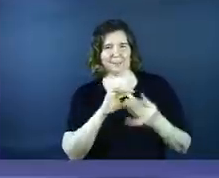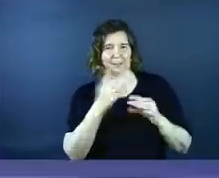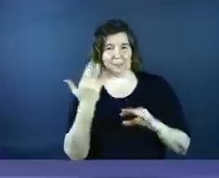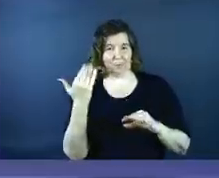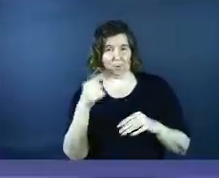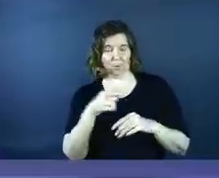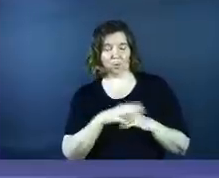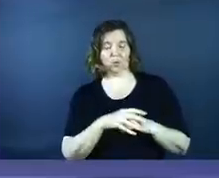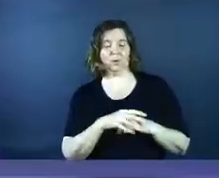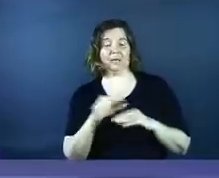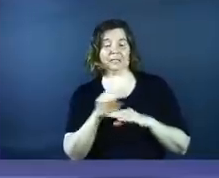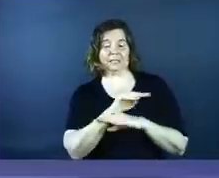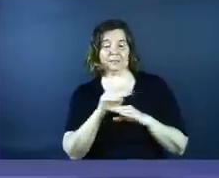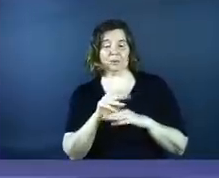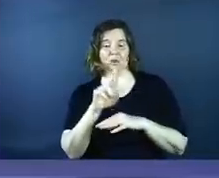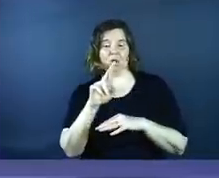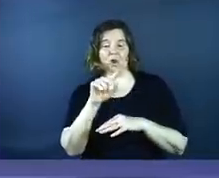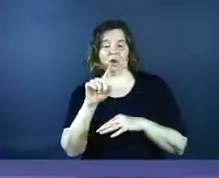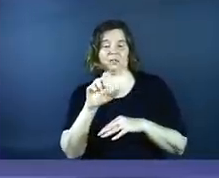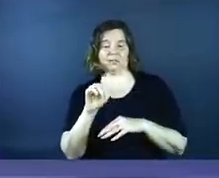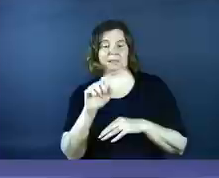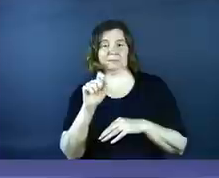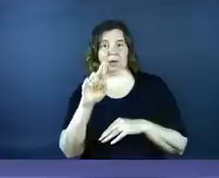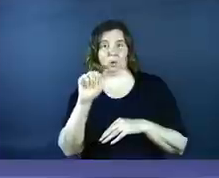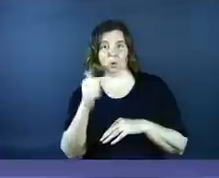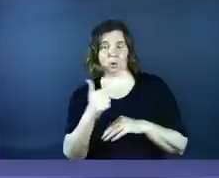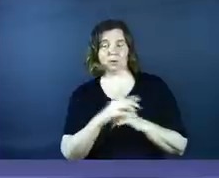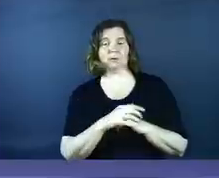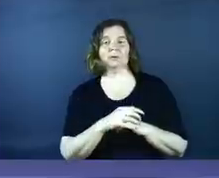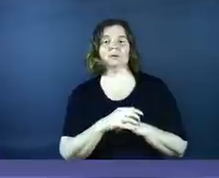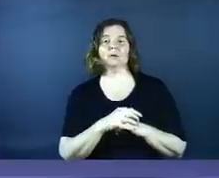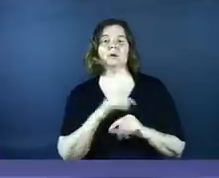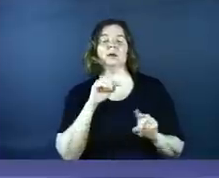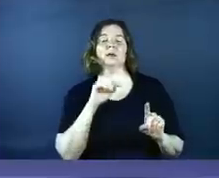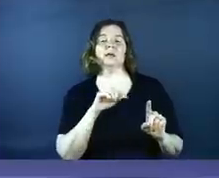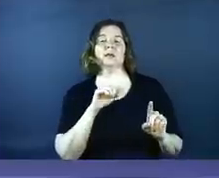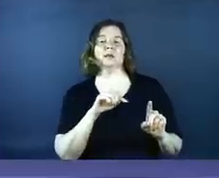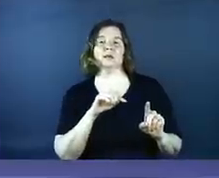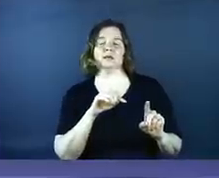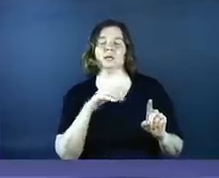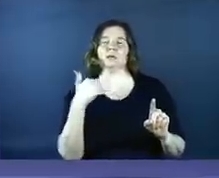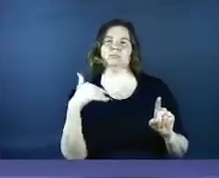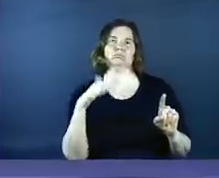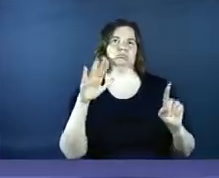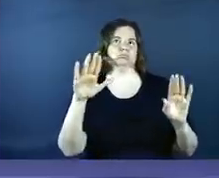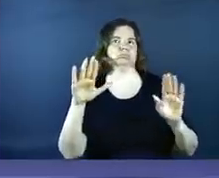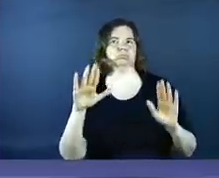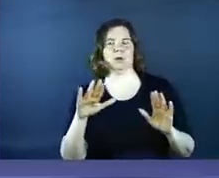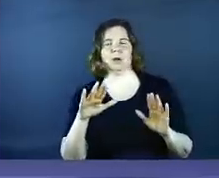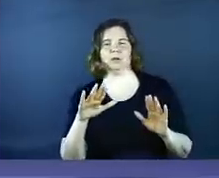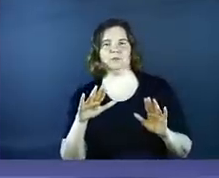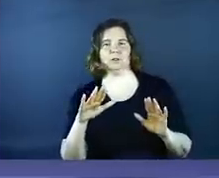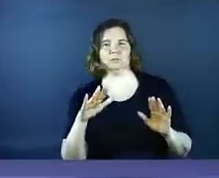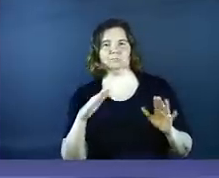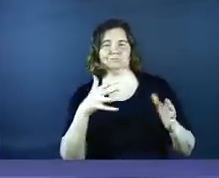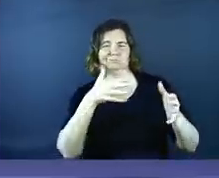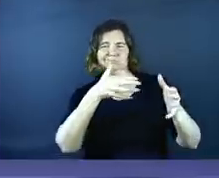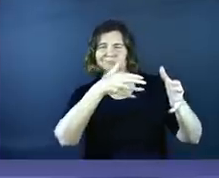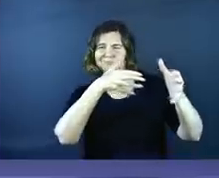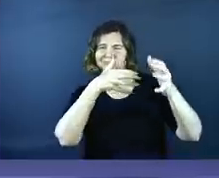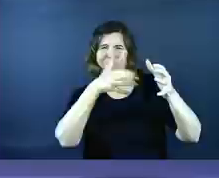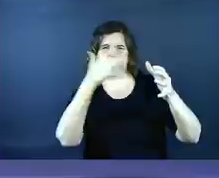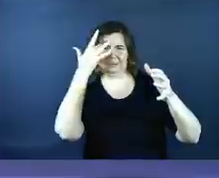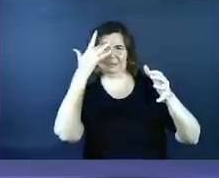him earlier in his ministry, rzim.org. Ravi Zacharias was a wonderful, highly